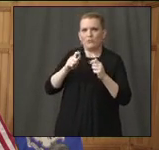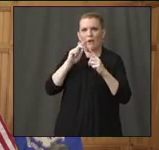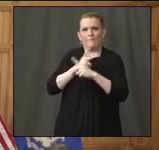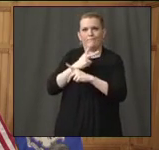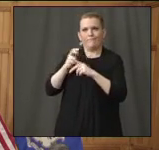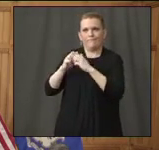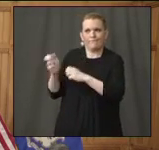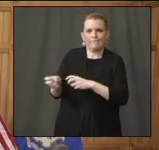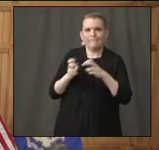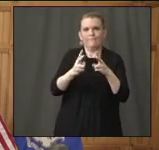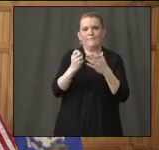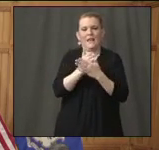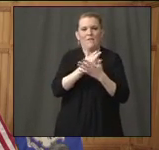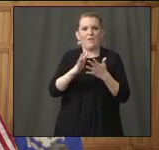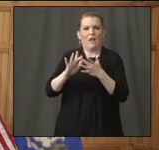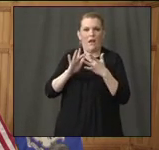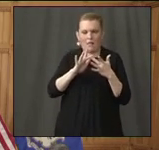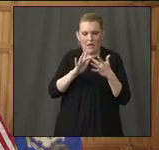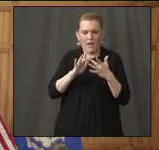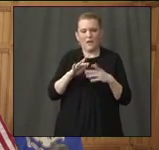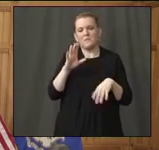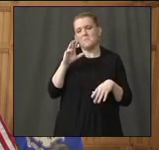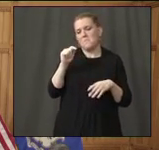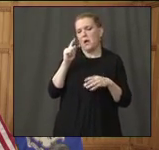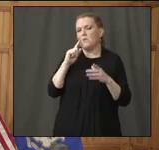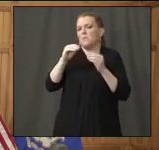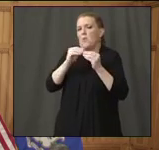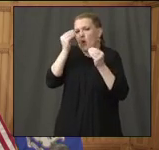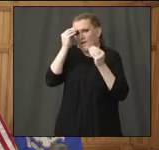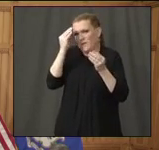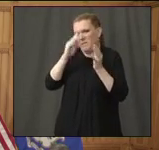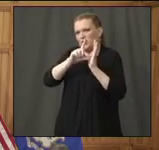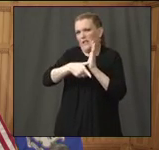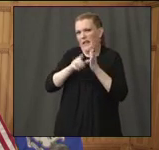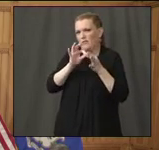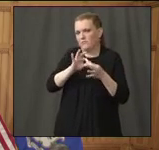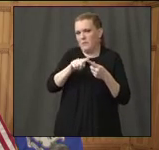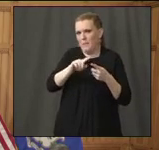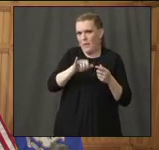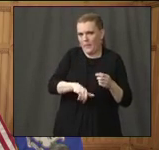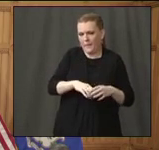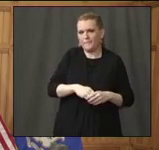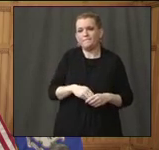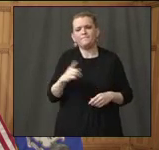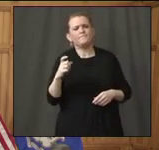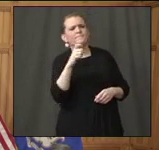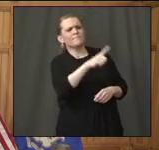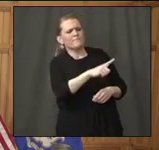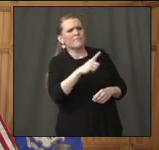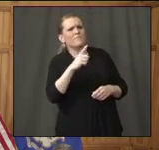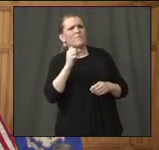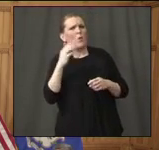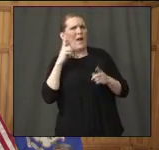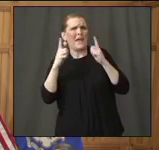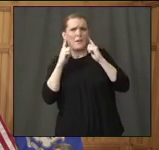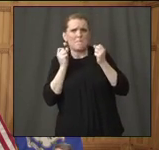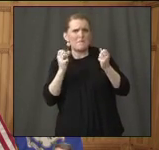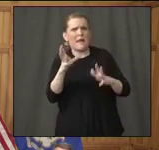getting complaints from people who've been trying to get unemployment benefits for 4 weeks now.